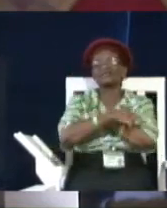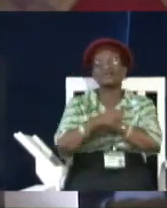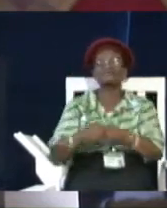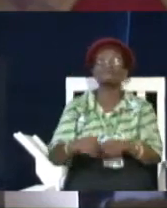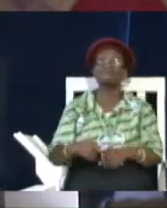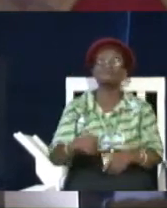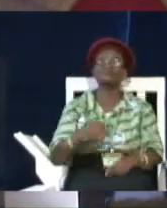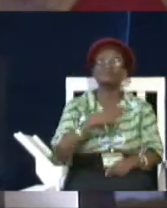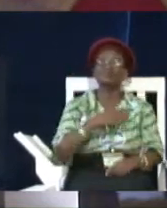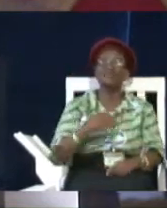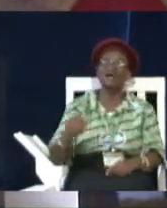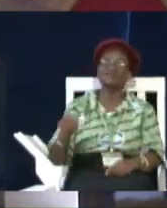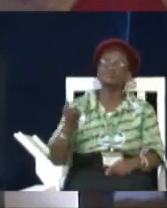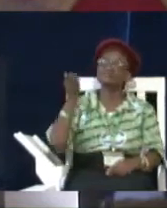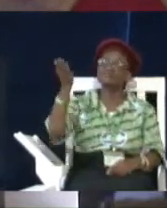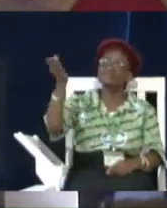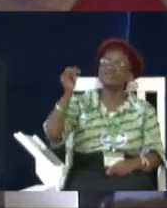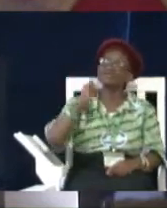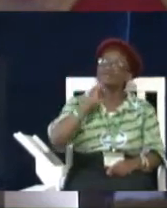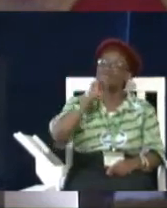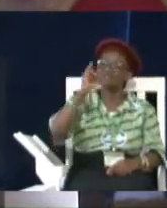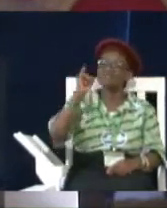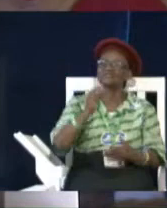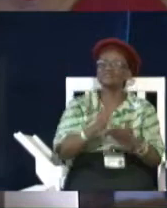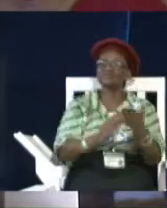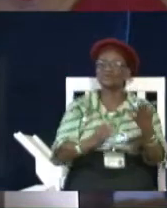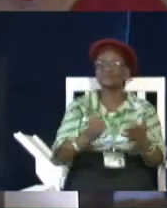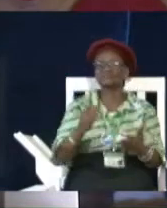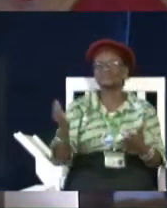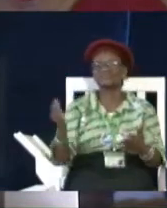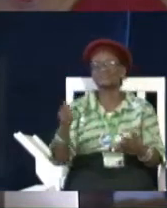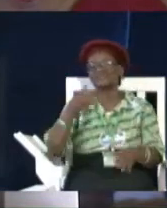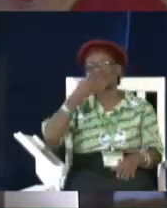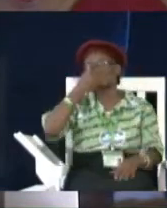And there's something better than just